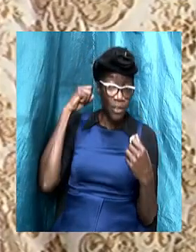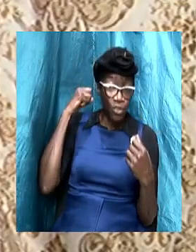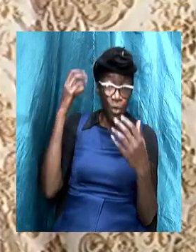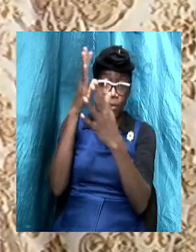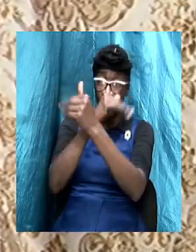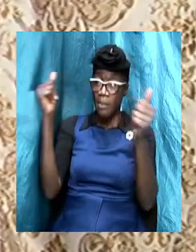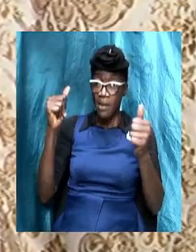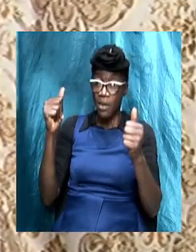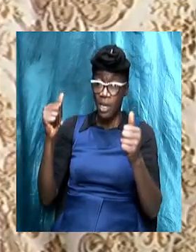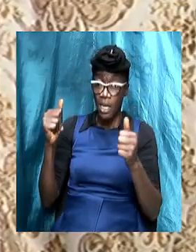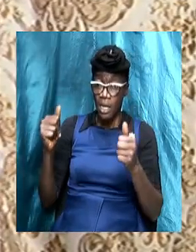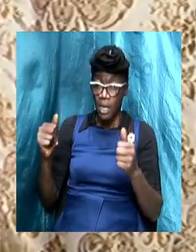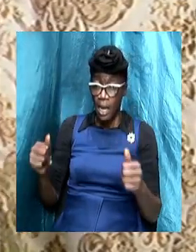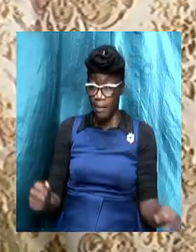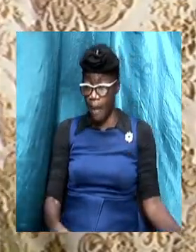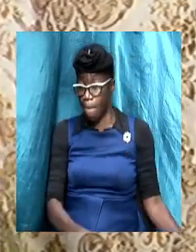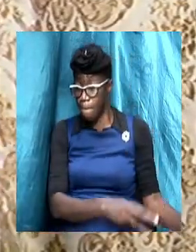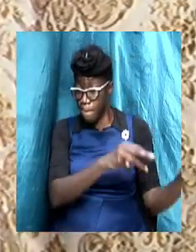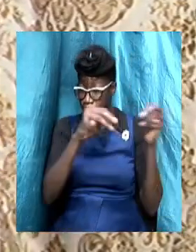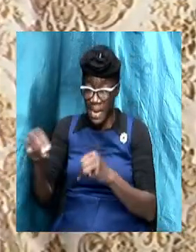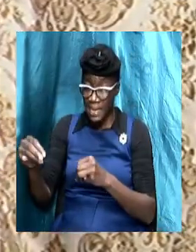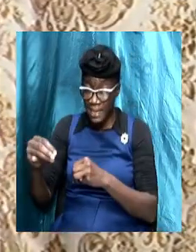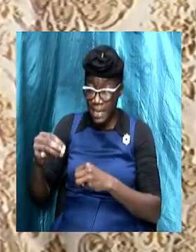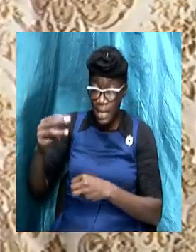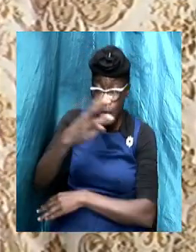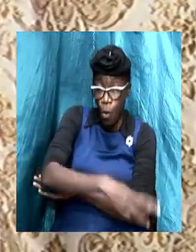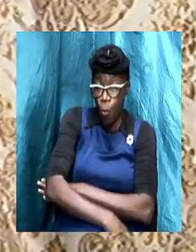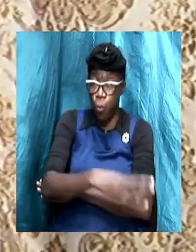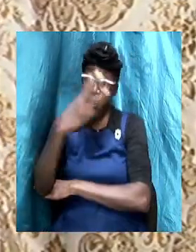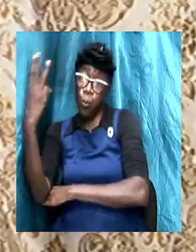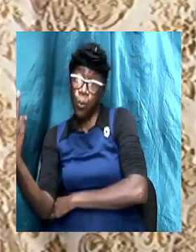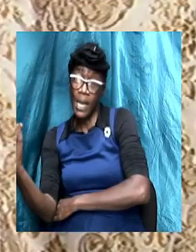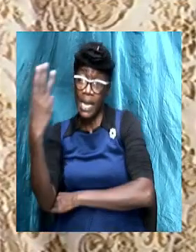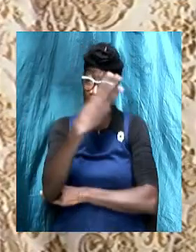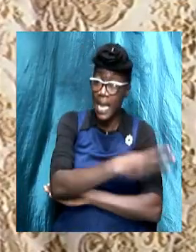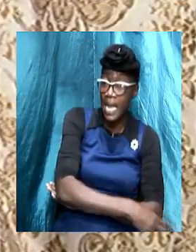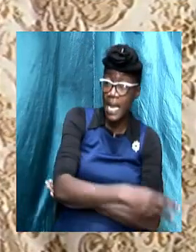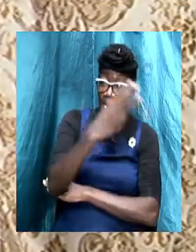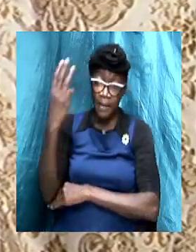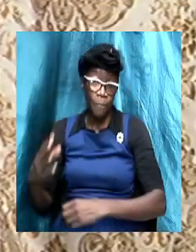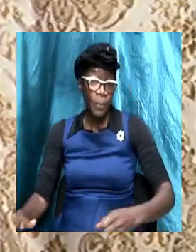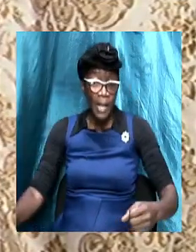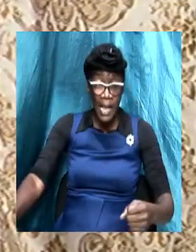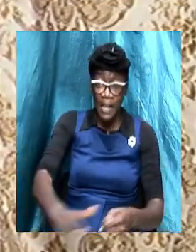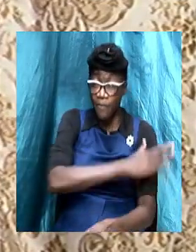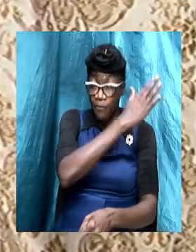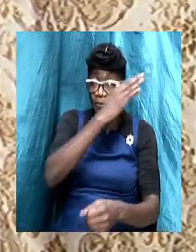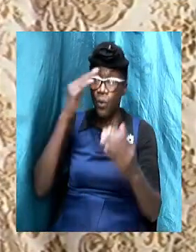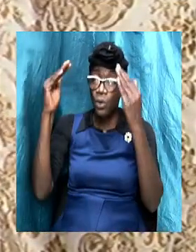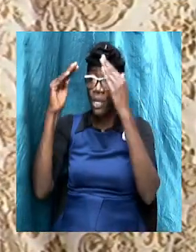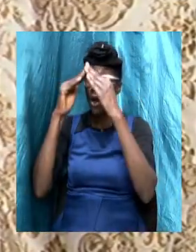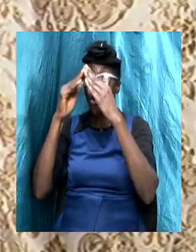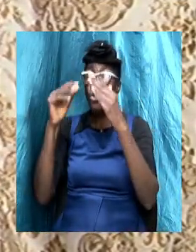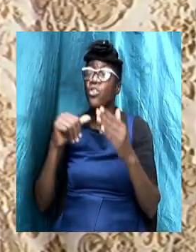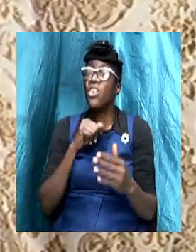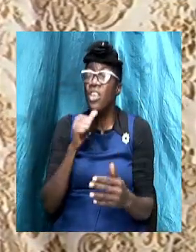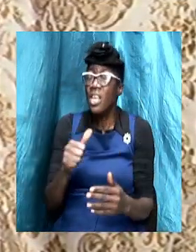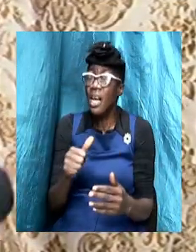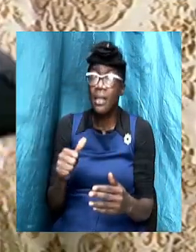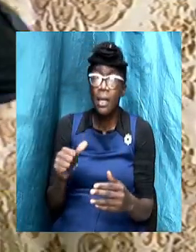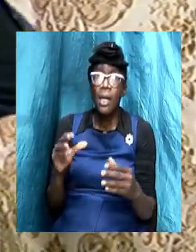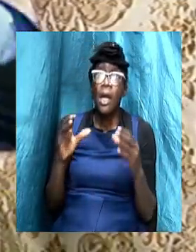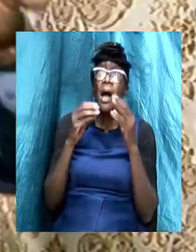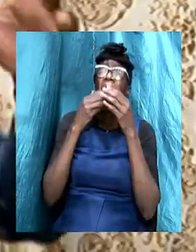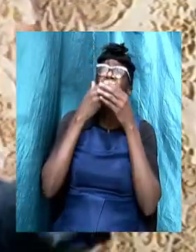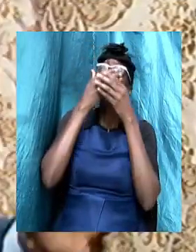rushing mighty wind and filled all the house. In other words, it was not just a pathway. It wasn't just a smoke.